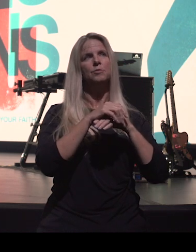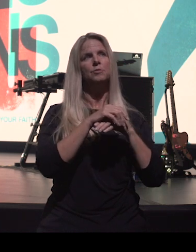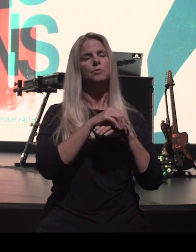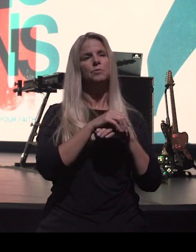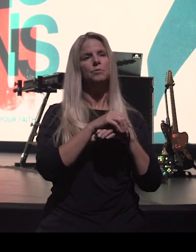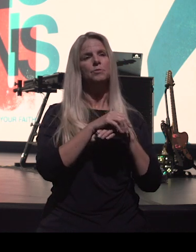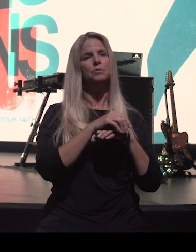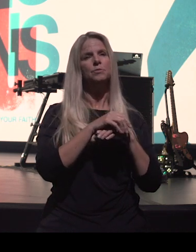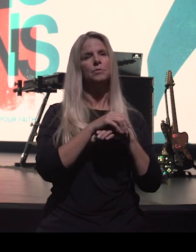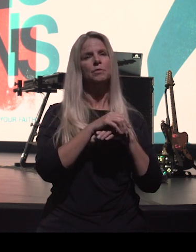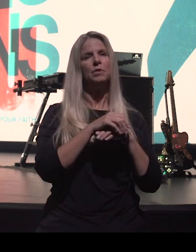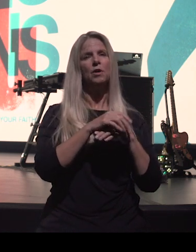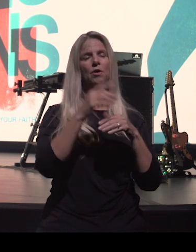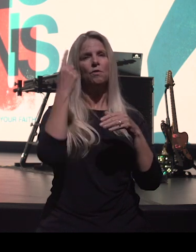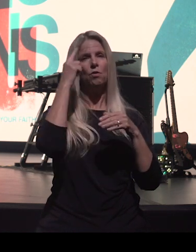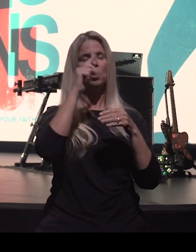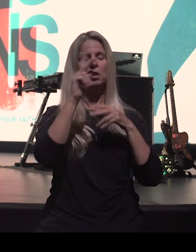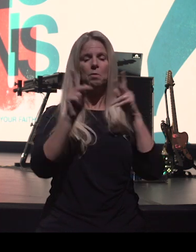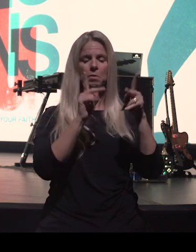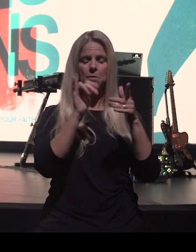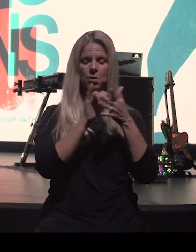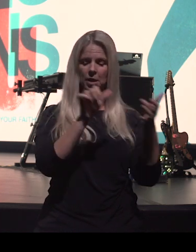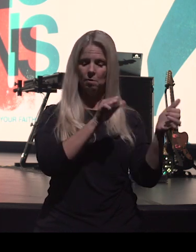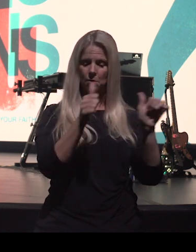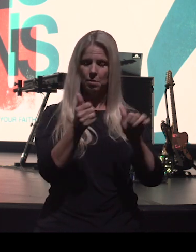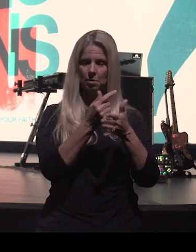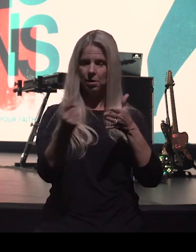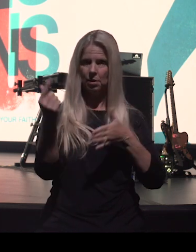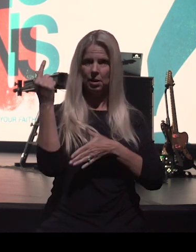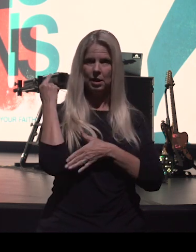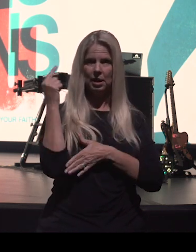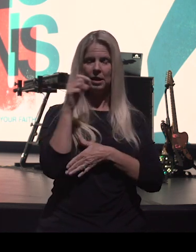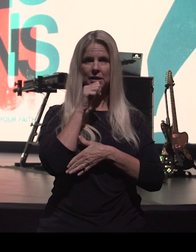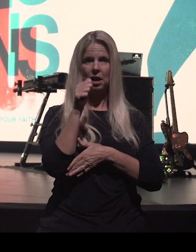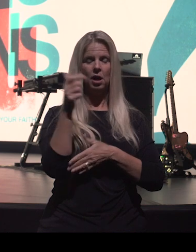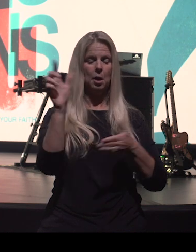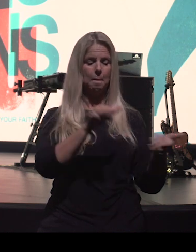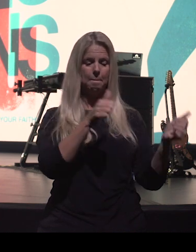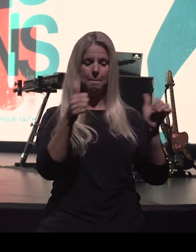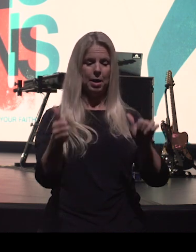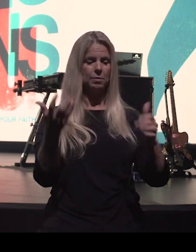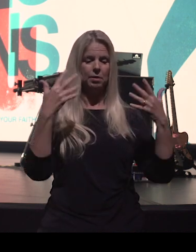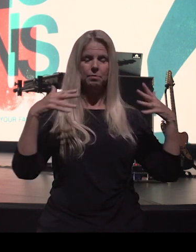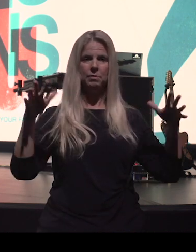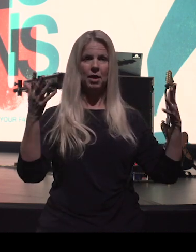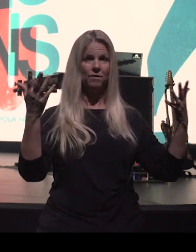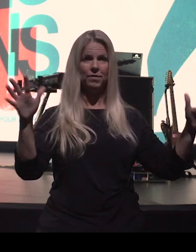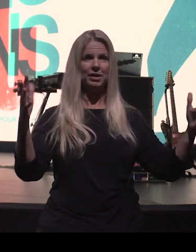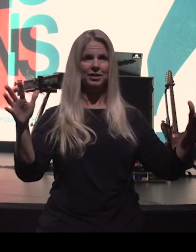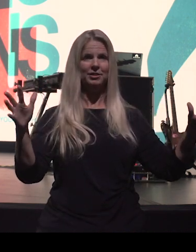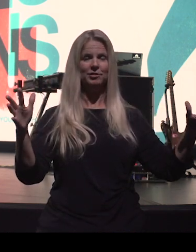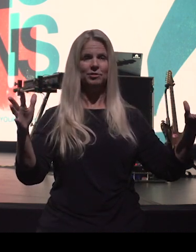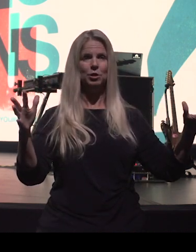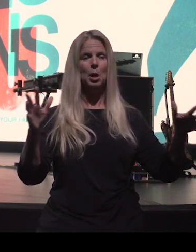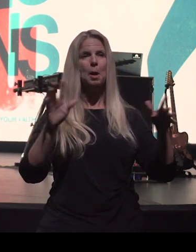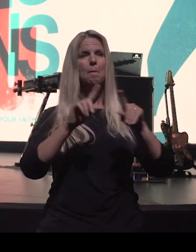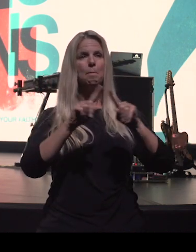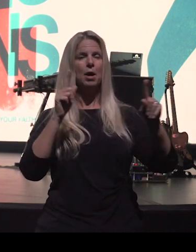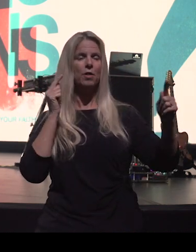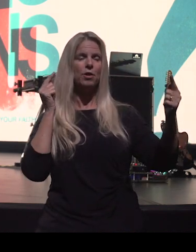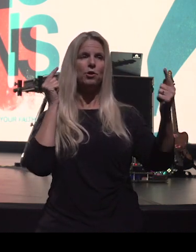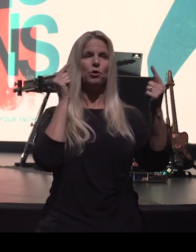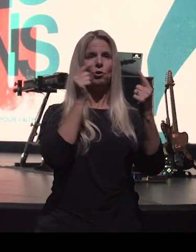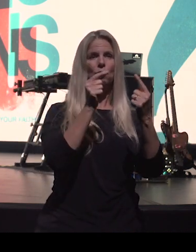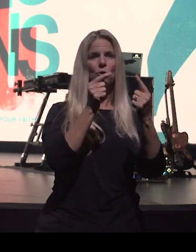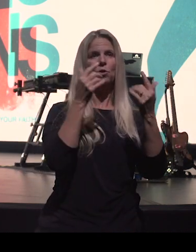people that were baptized last weekend, our goal is not that you get baptized and call it good. Our goal is that you now begin the process